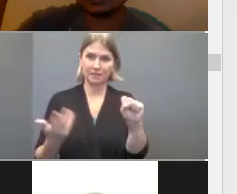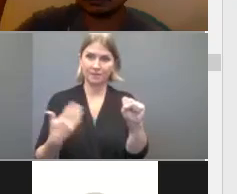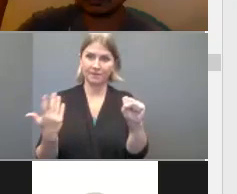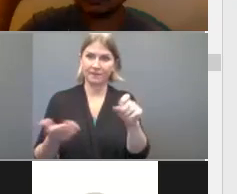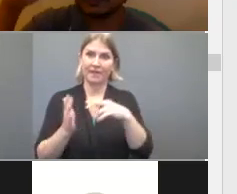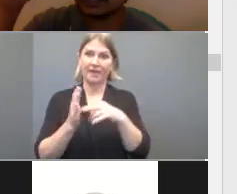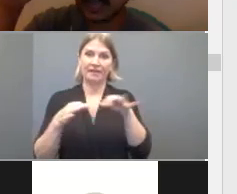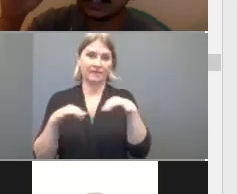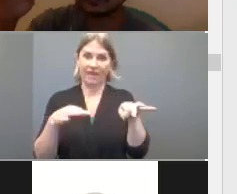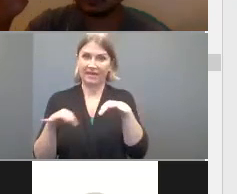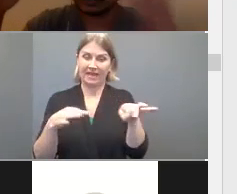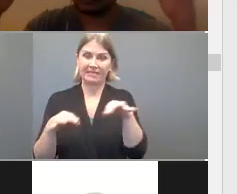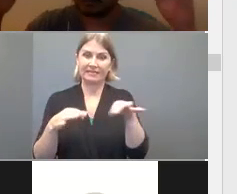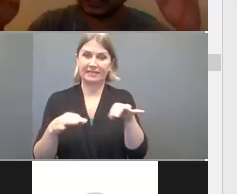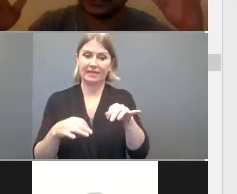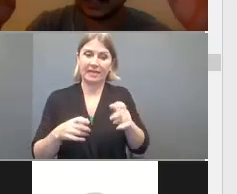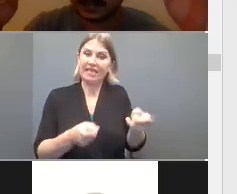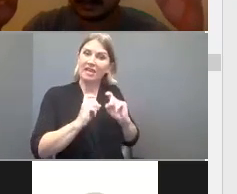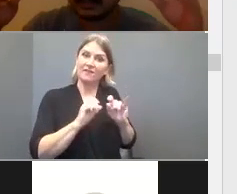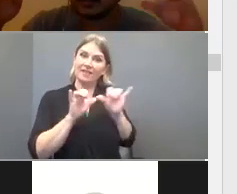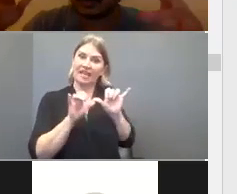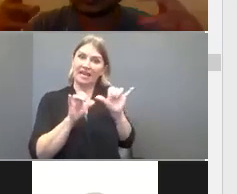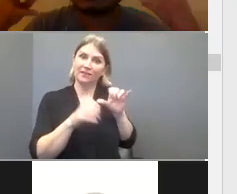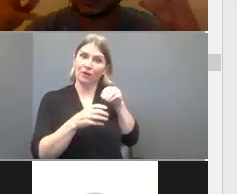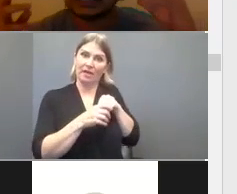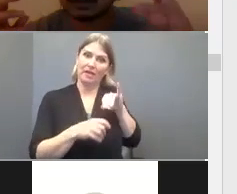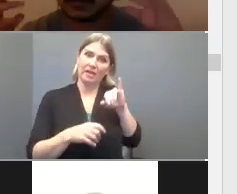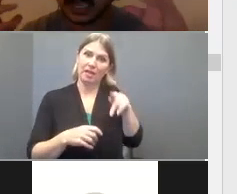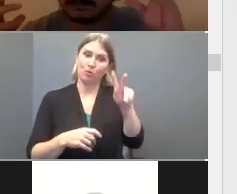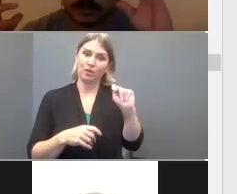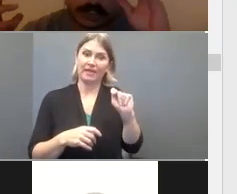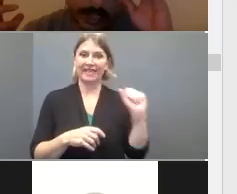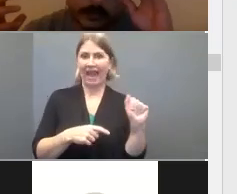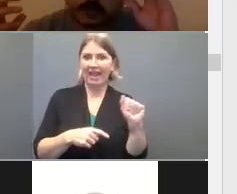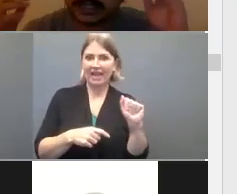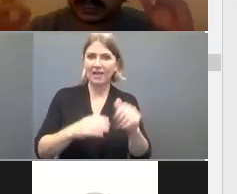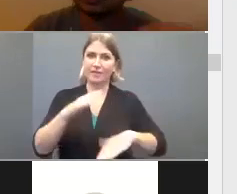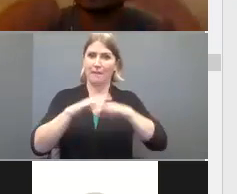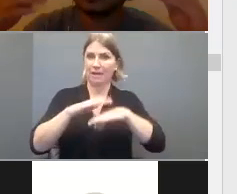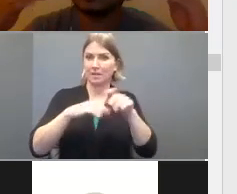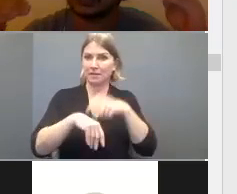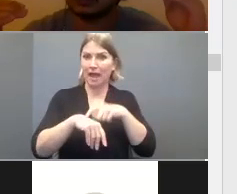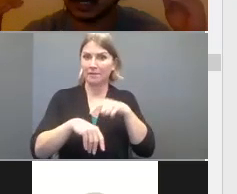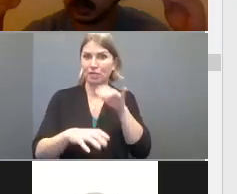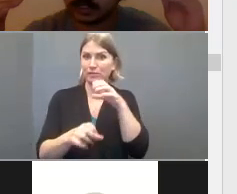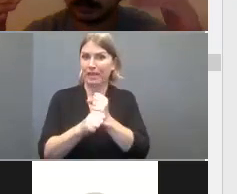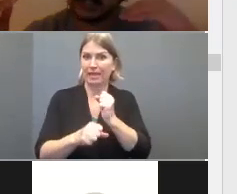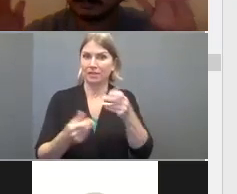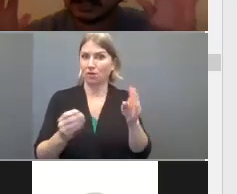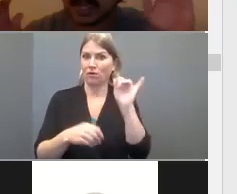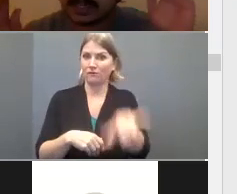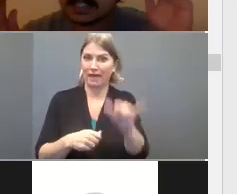defined as given the size of our input, that is n, what is the maximum time that it would take to solve a particular